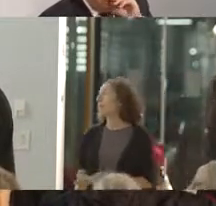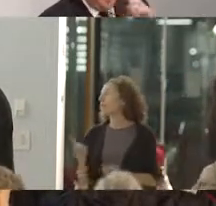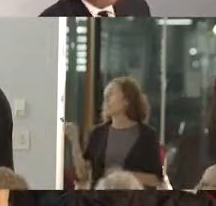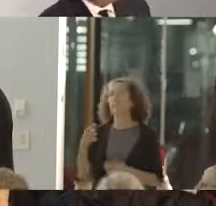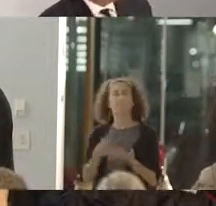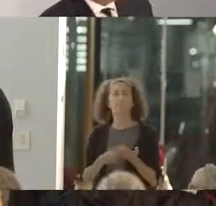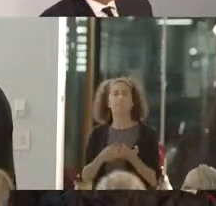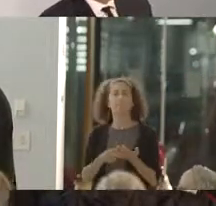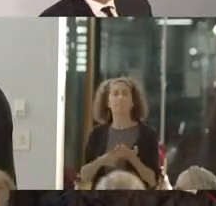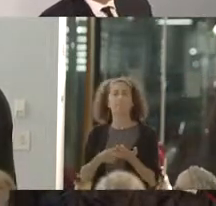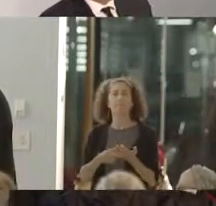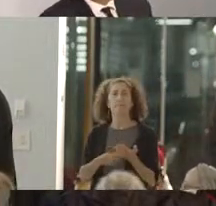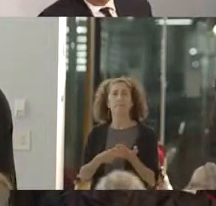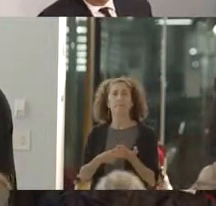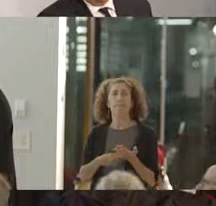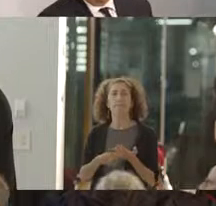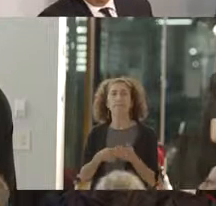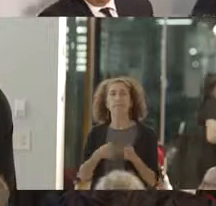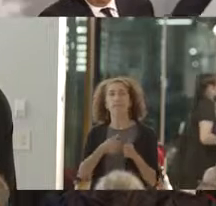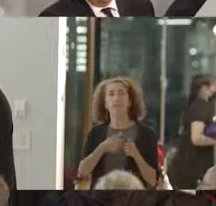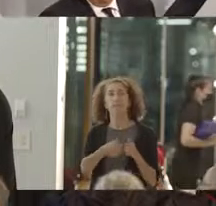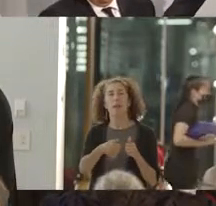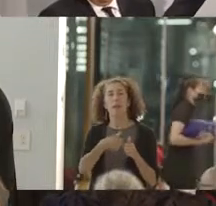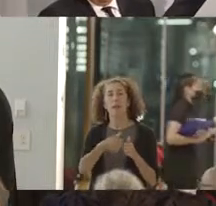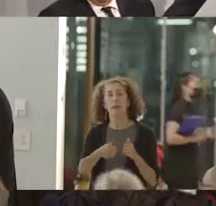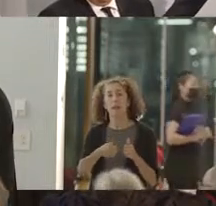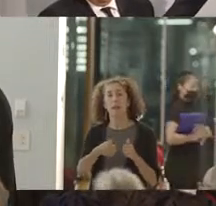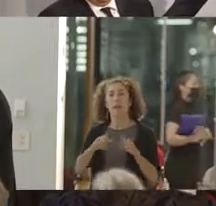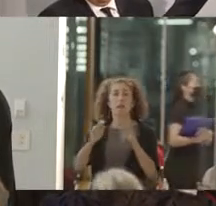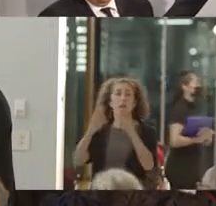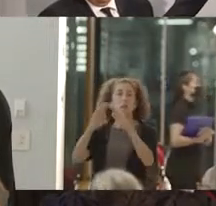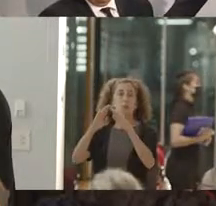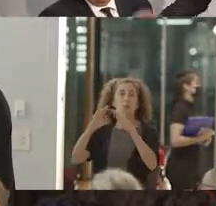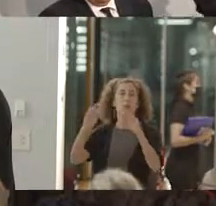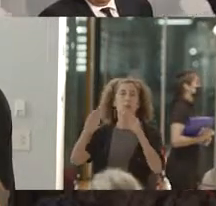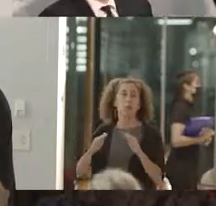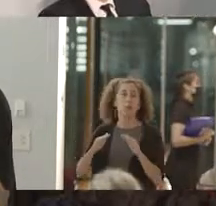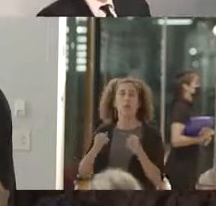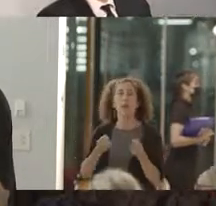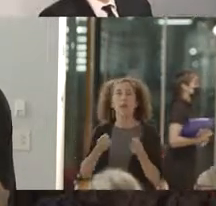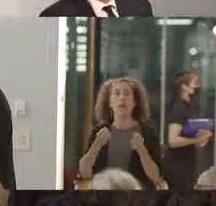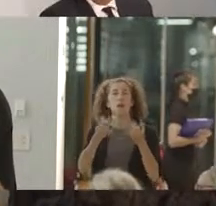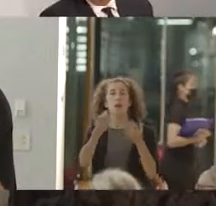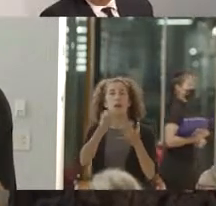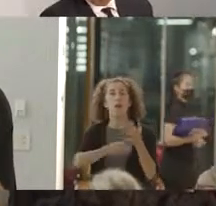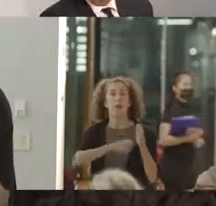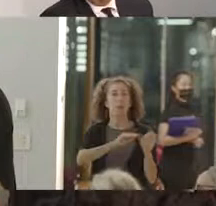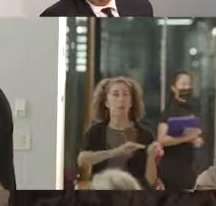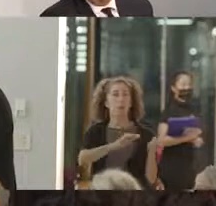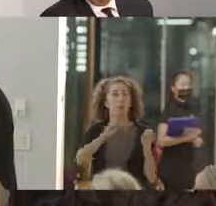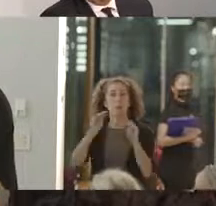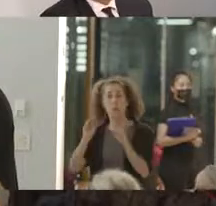issue. What is the cost to move the ferry terminal? And why is 4A even